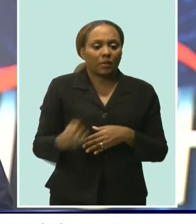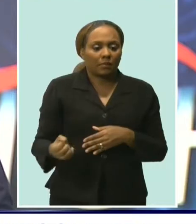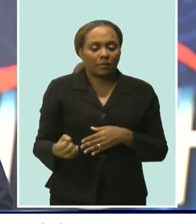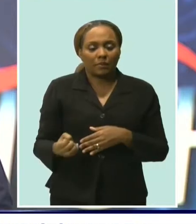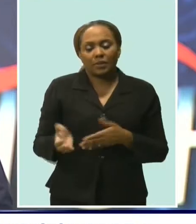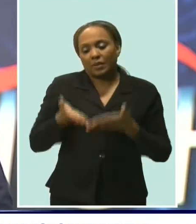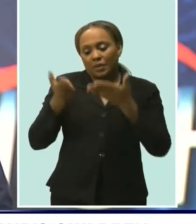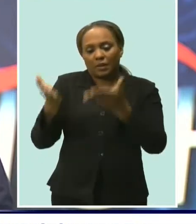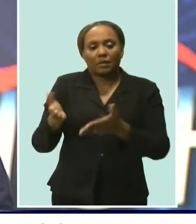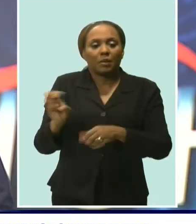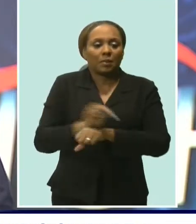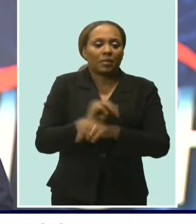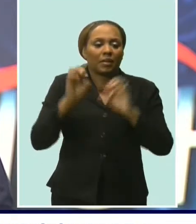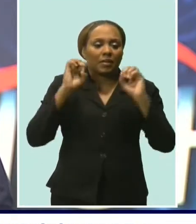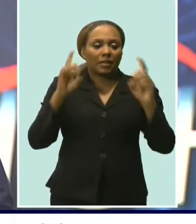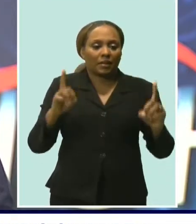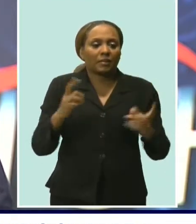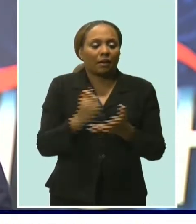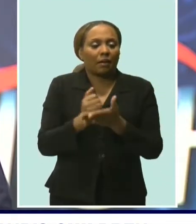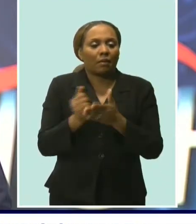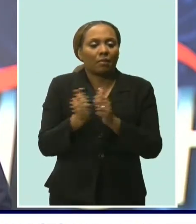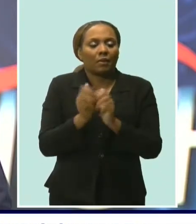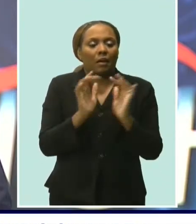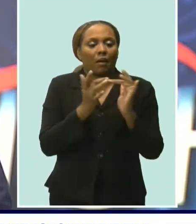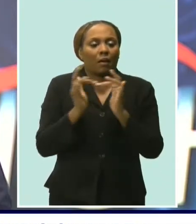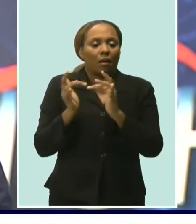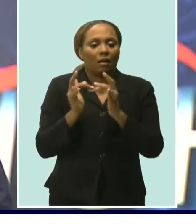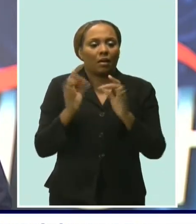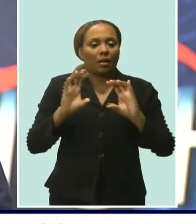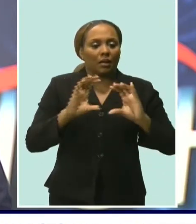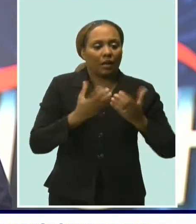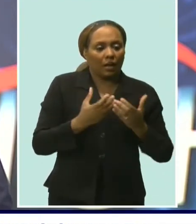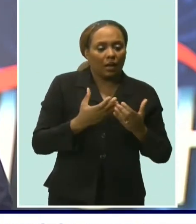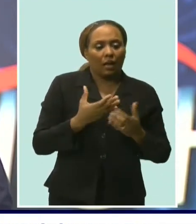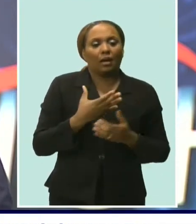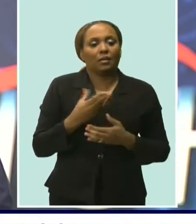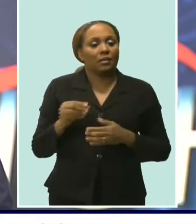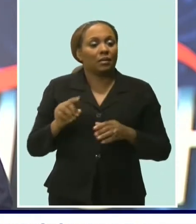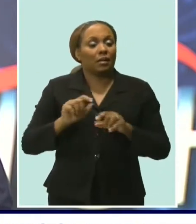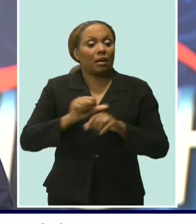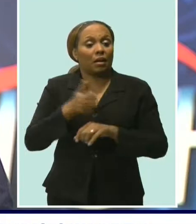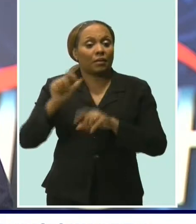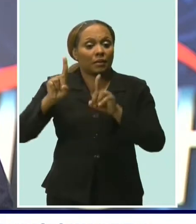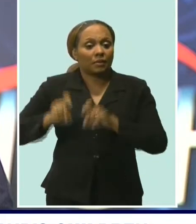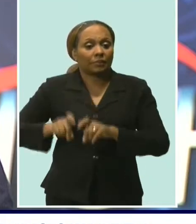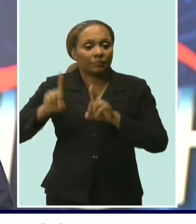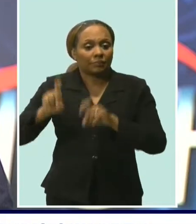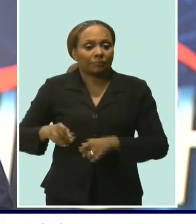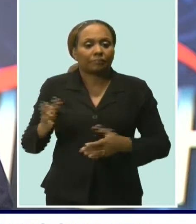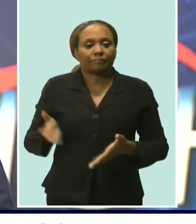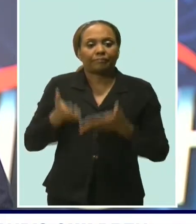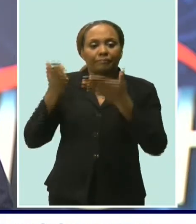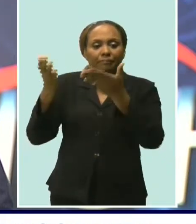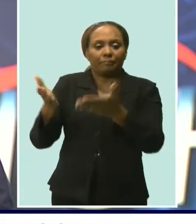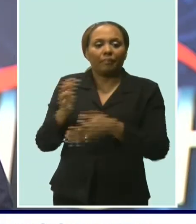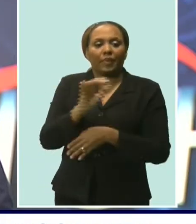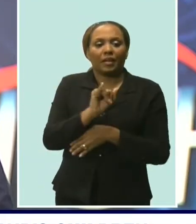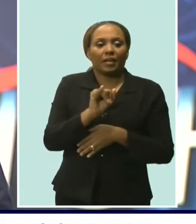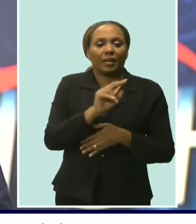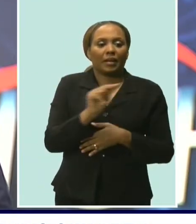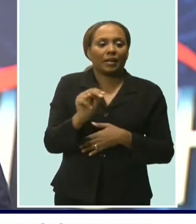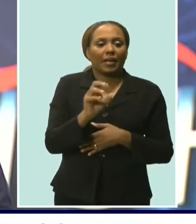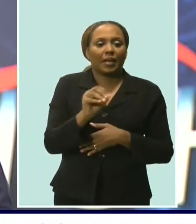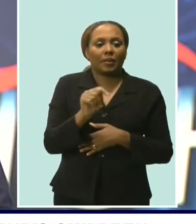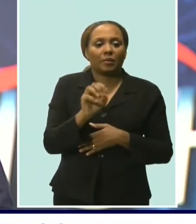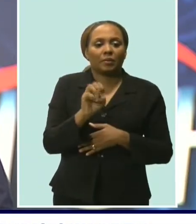of Education to assist with its virtual classes and in-person exams. The items were presented by Innotech Chairman Anthony